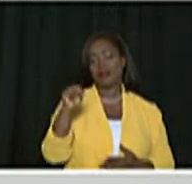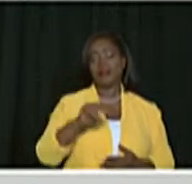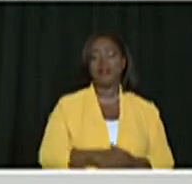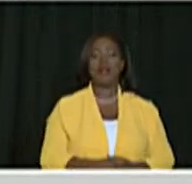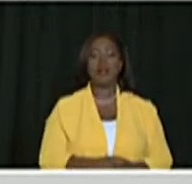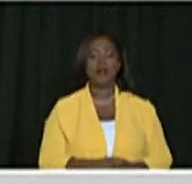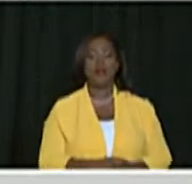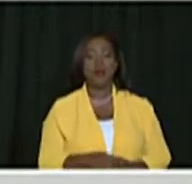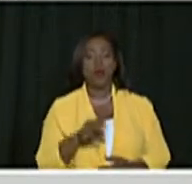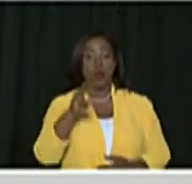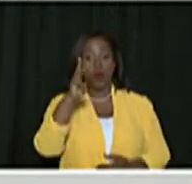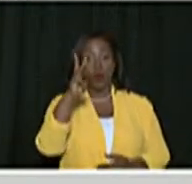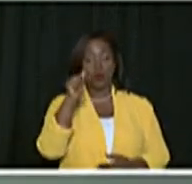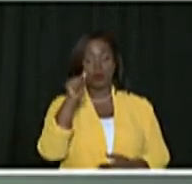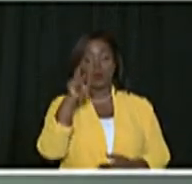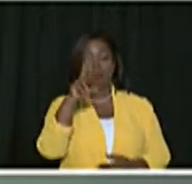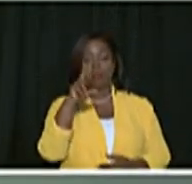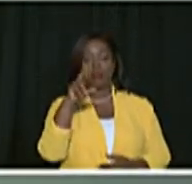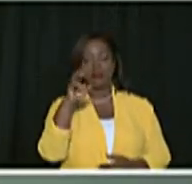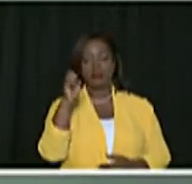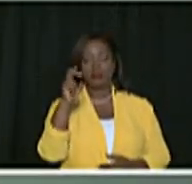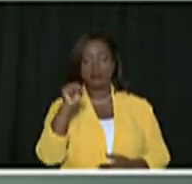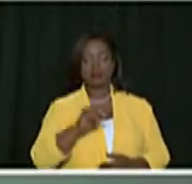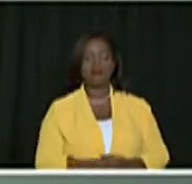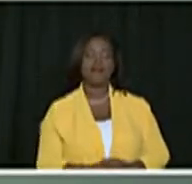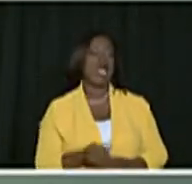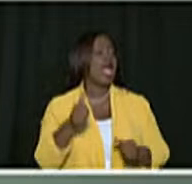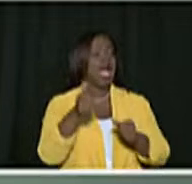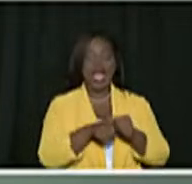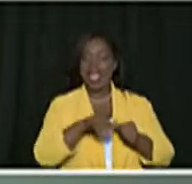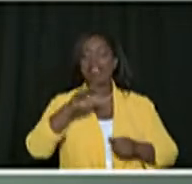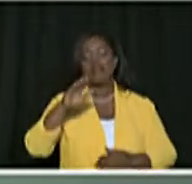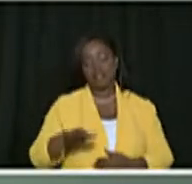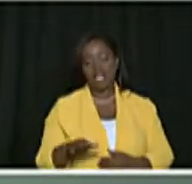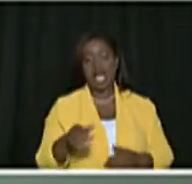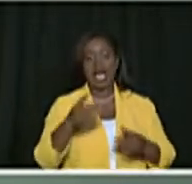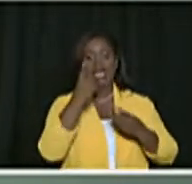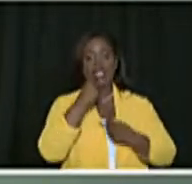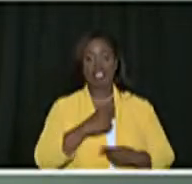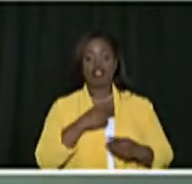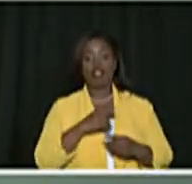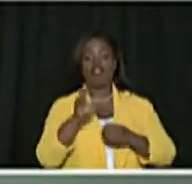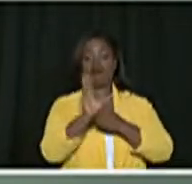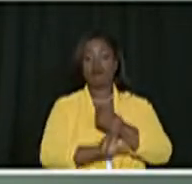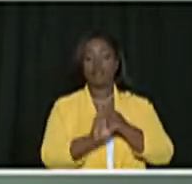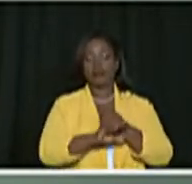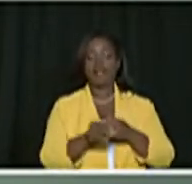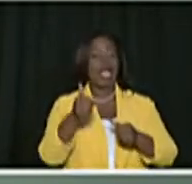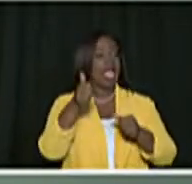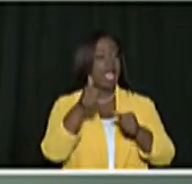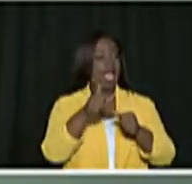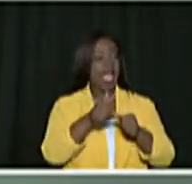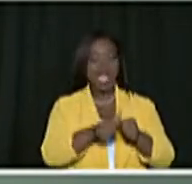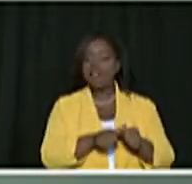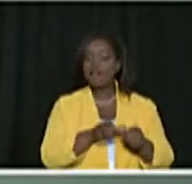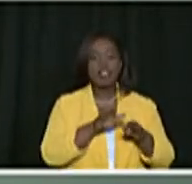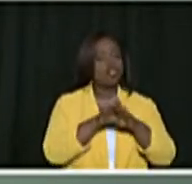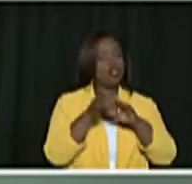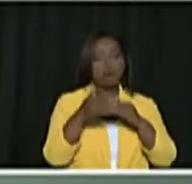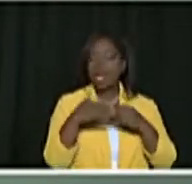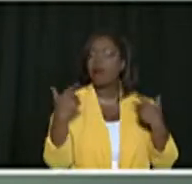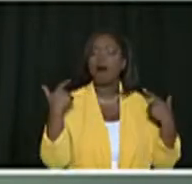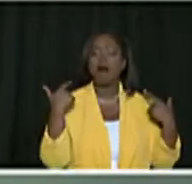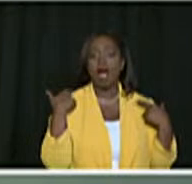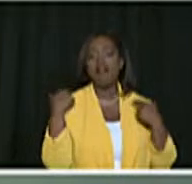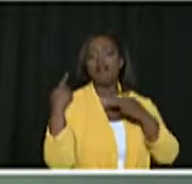Right. So every child deserves protection. I'm saying it again. And every single Jamaican has a responsibility to look out